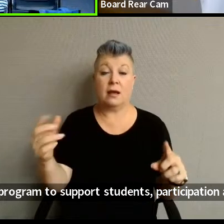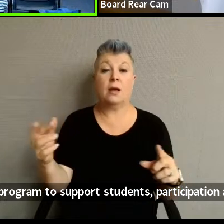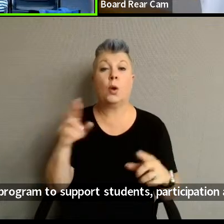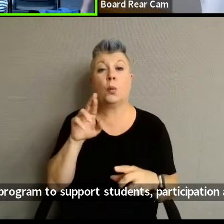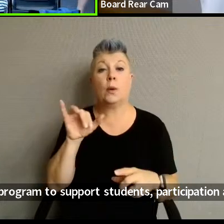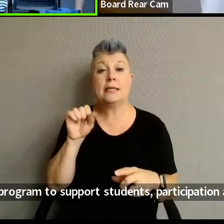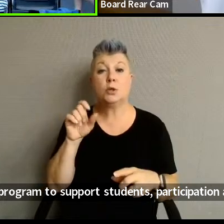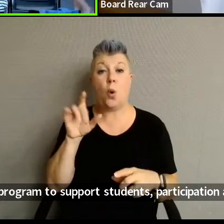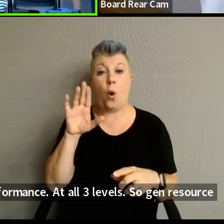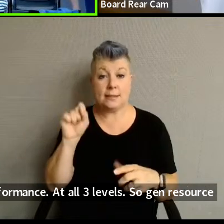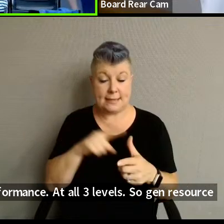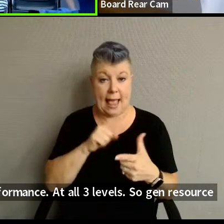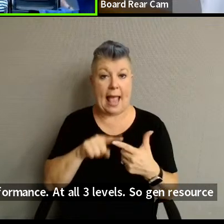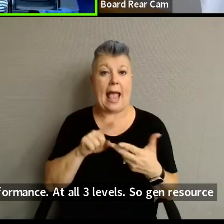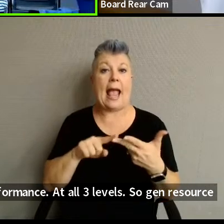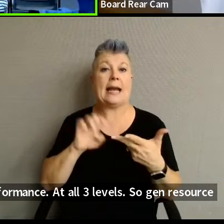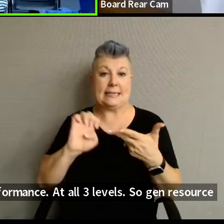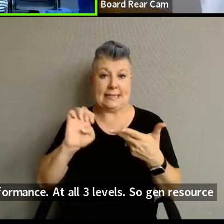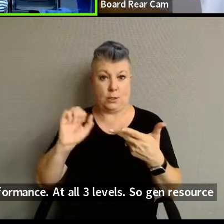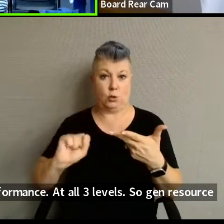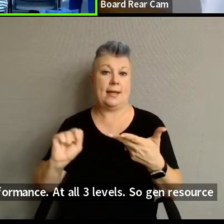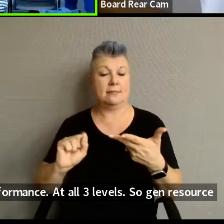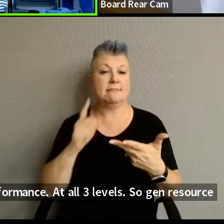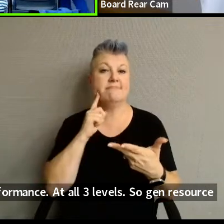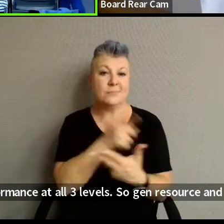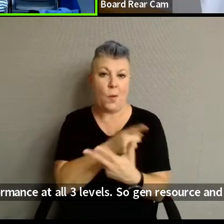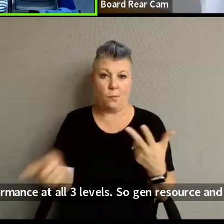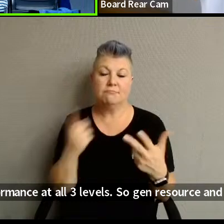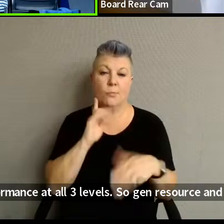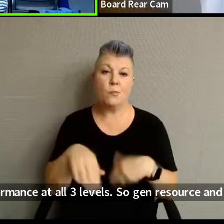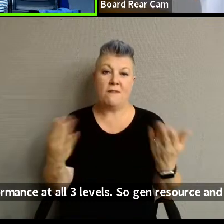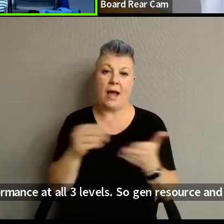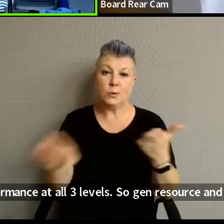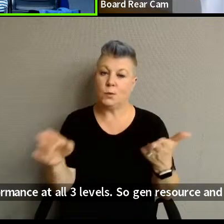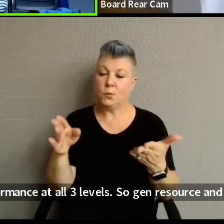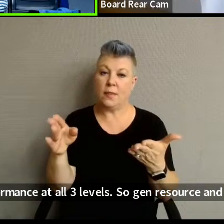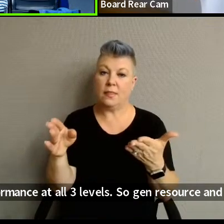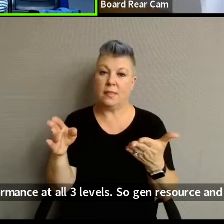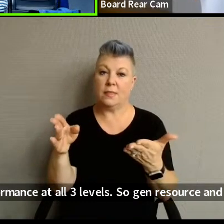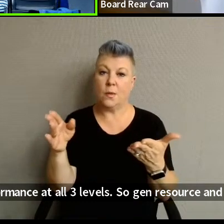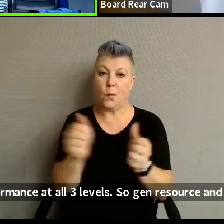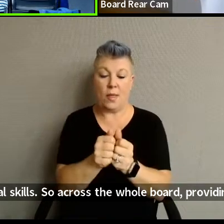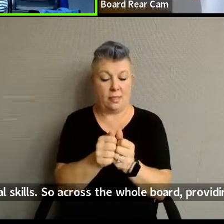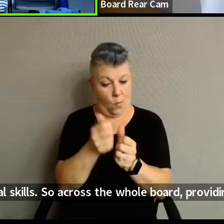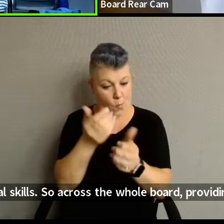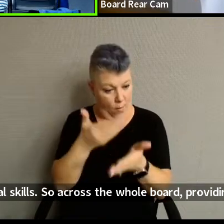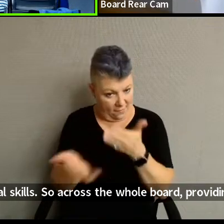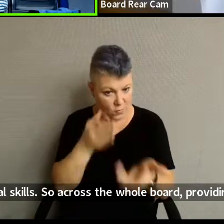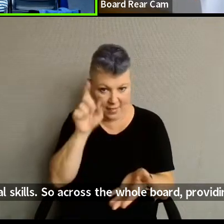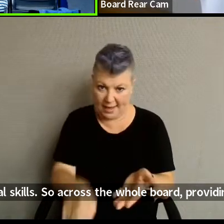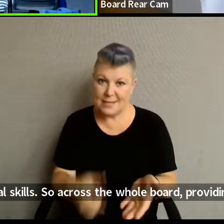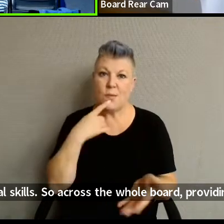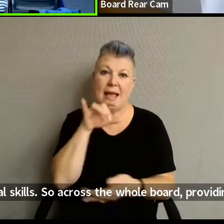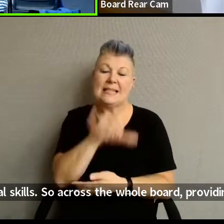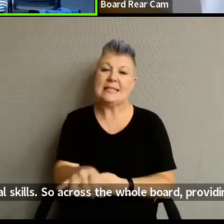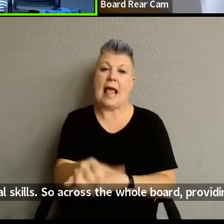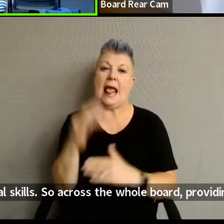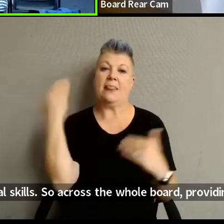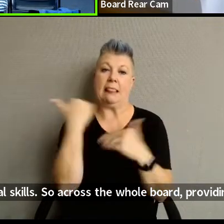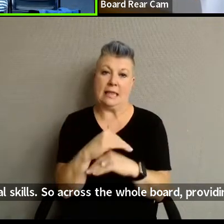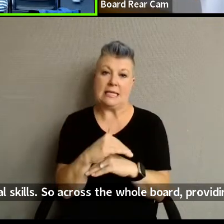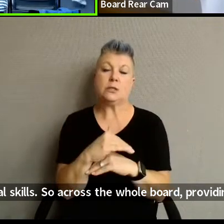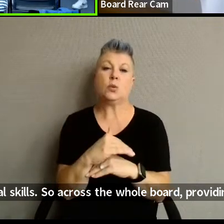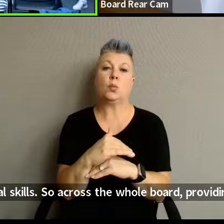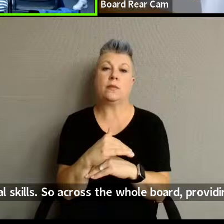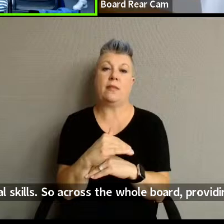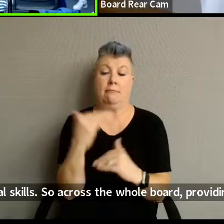essential skills. So across the whole board, providing students with what they need so that they can stay in the least restrictive environment. Thanks.